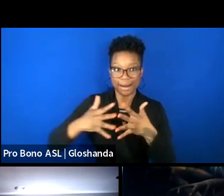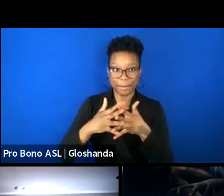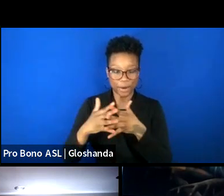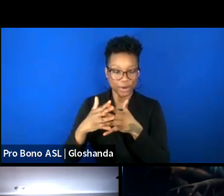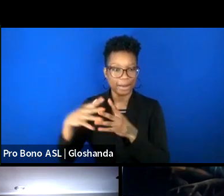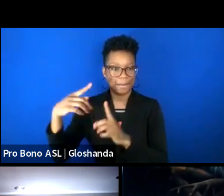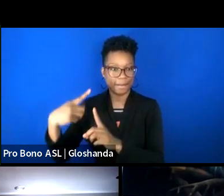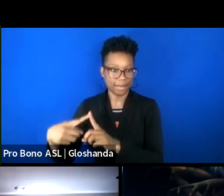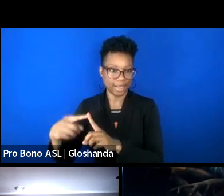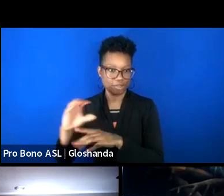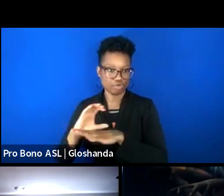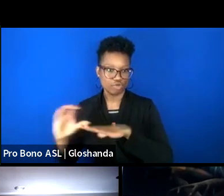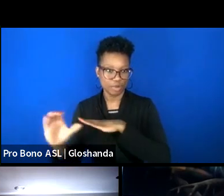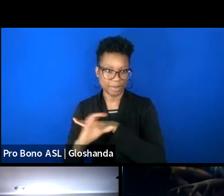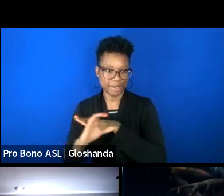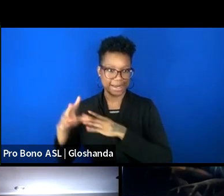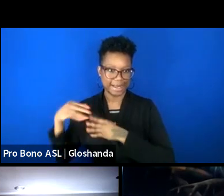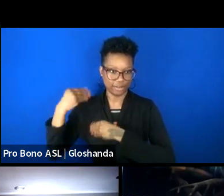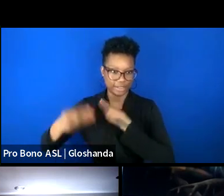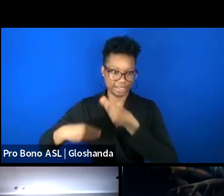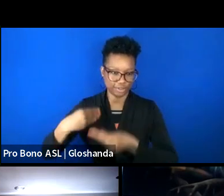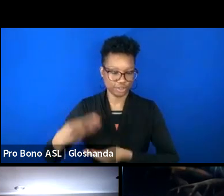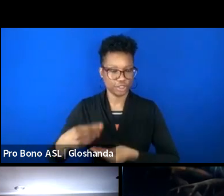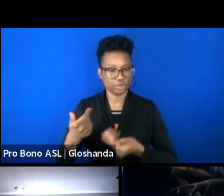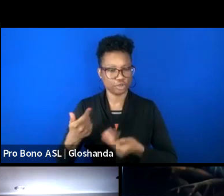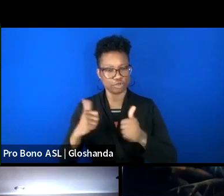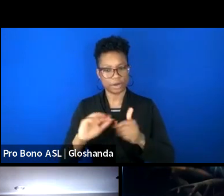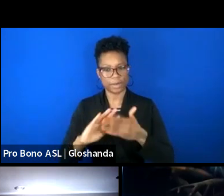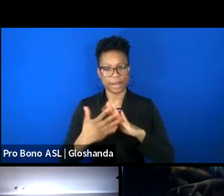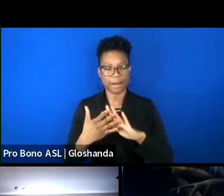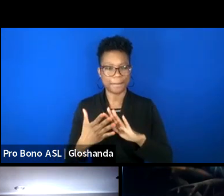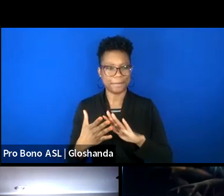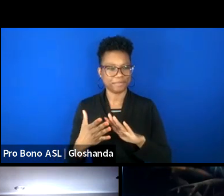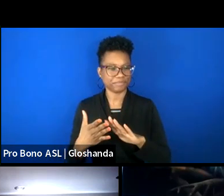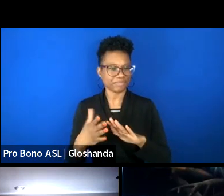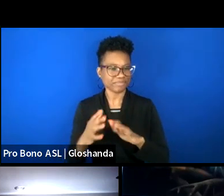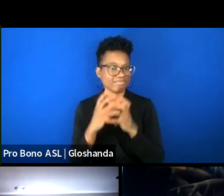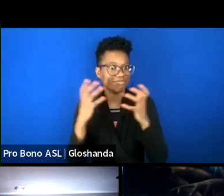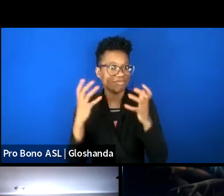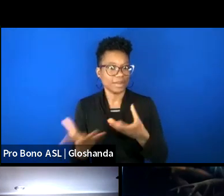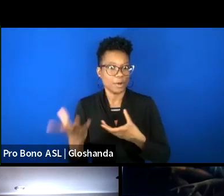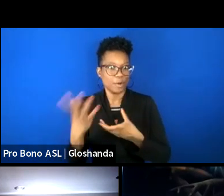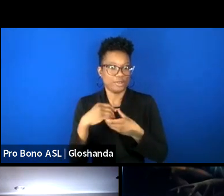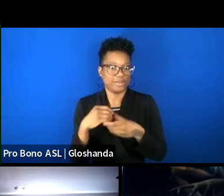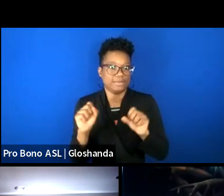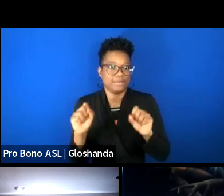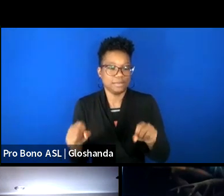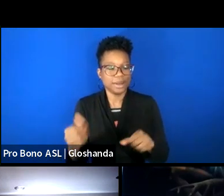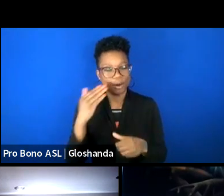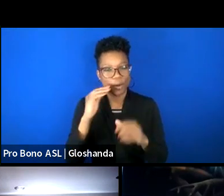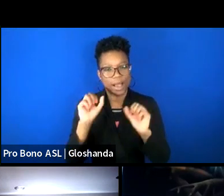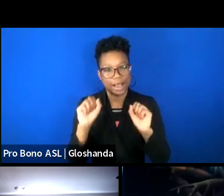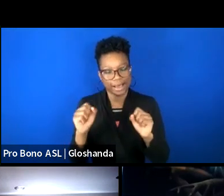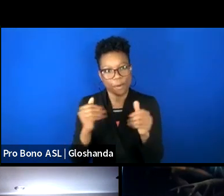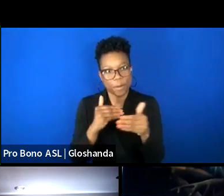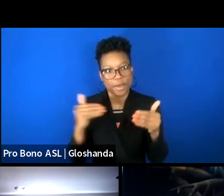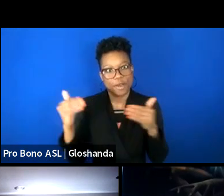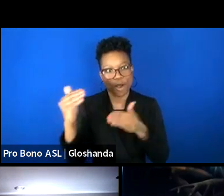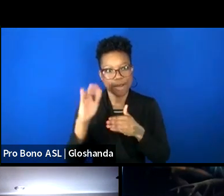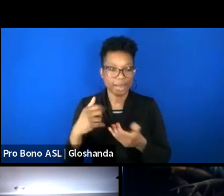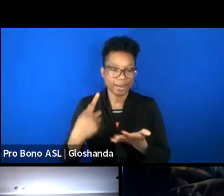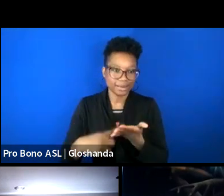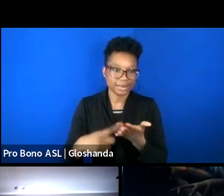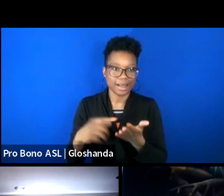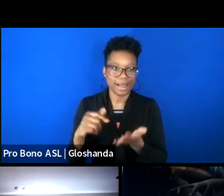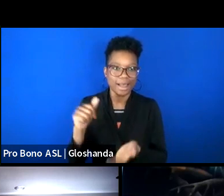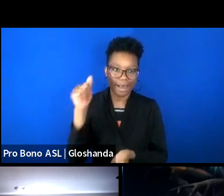And, you know, just to sort of try to be as inclusive as possible. And I know I could even go beyond that and talk about Afro-Indigeneity